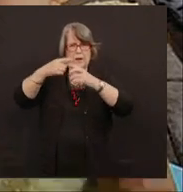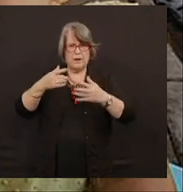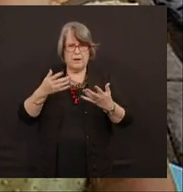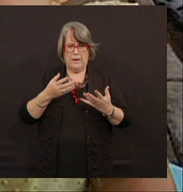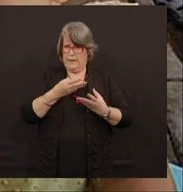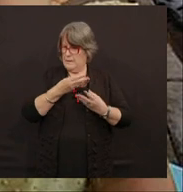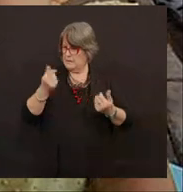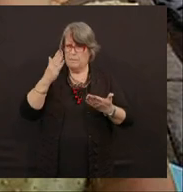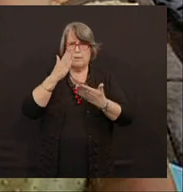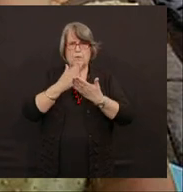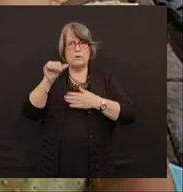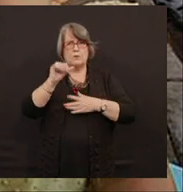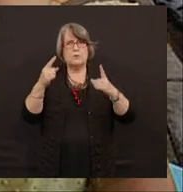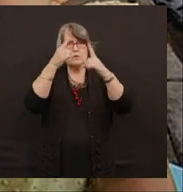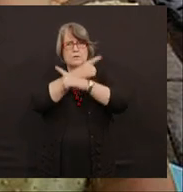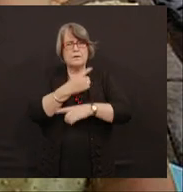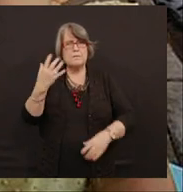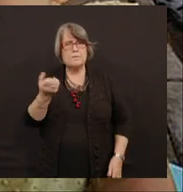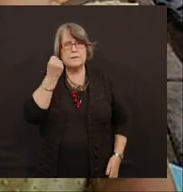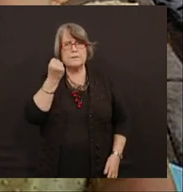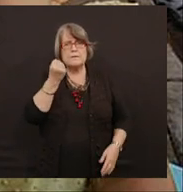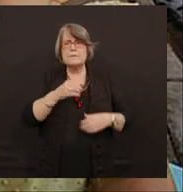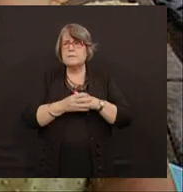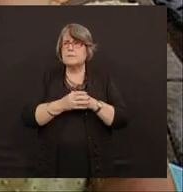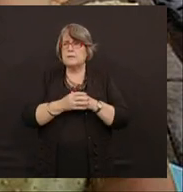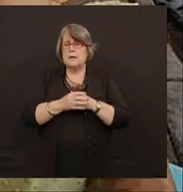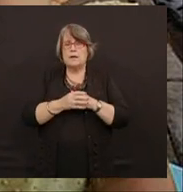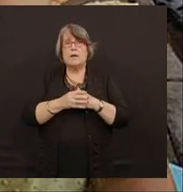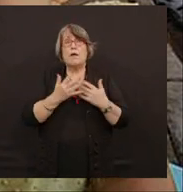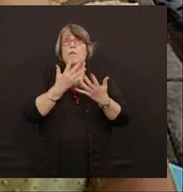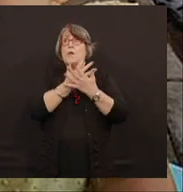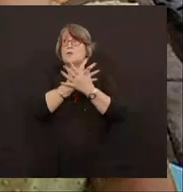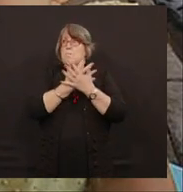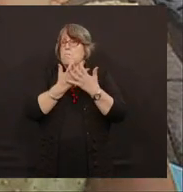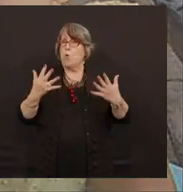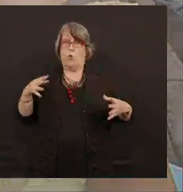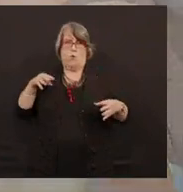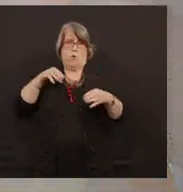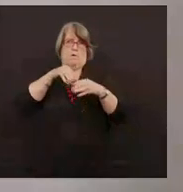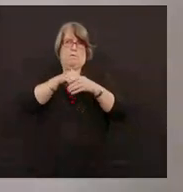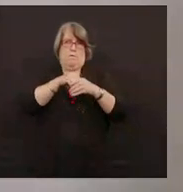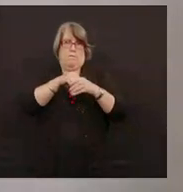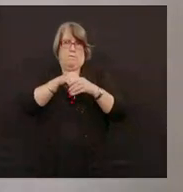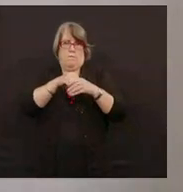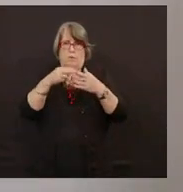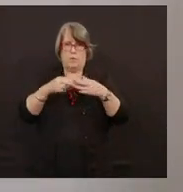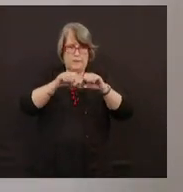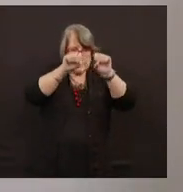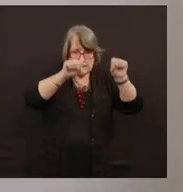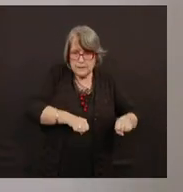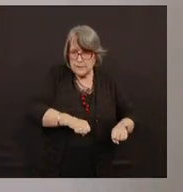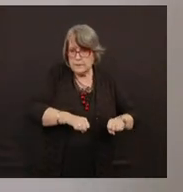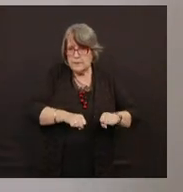of that something really has to change. There's a greater investment than ever in systems,